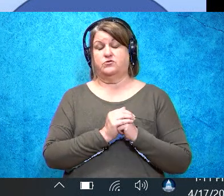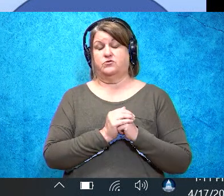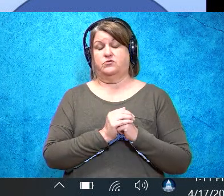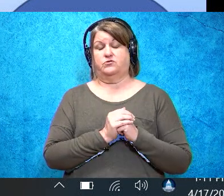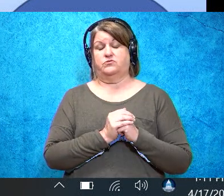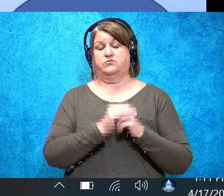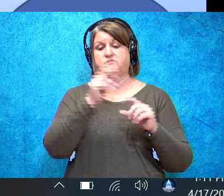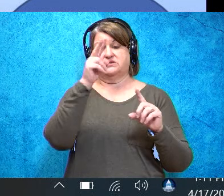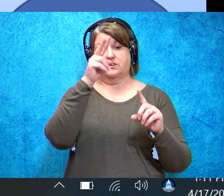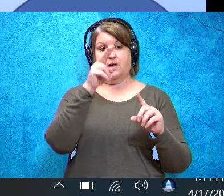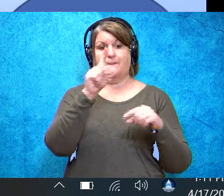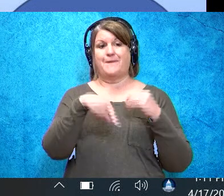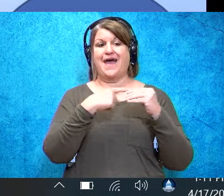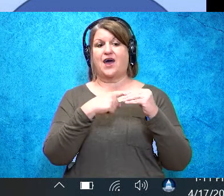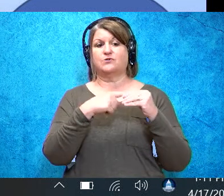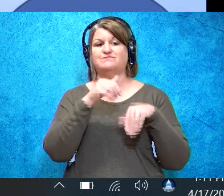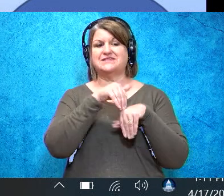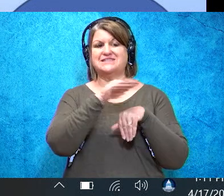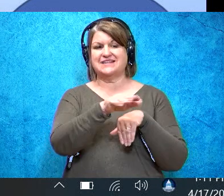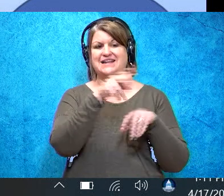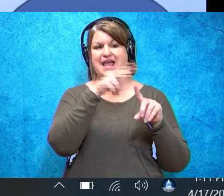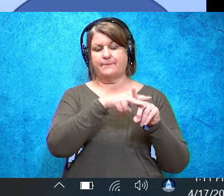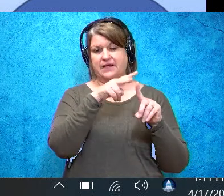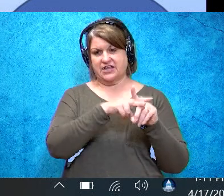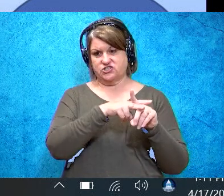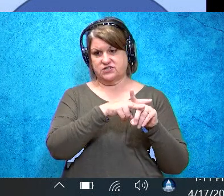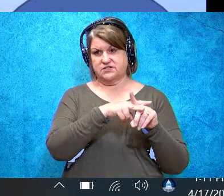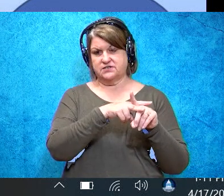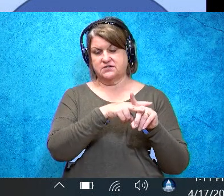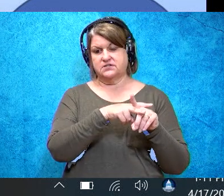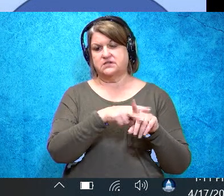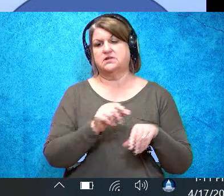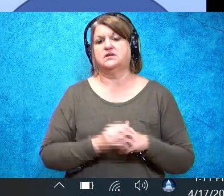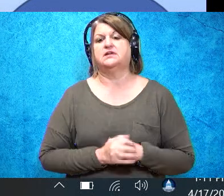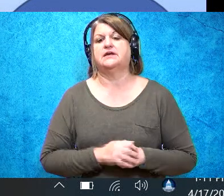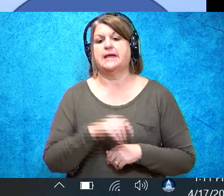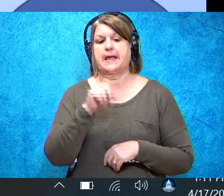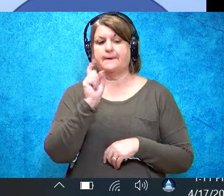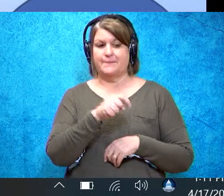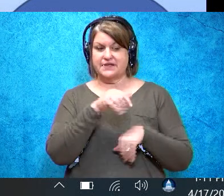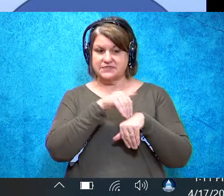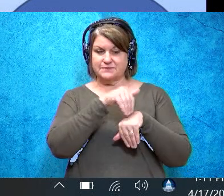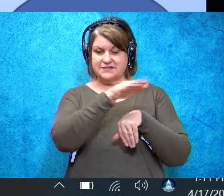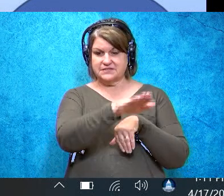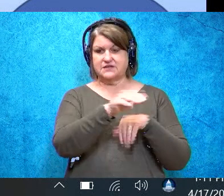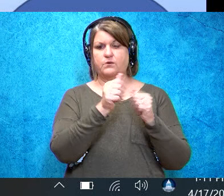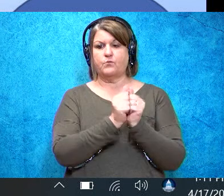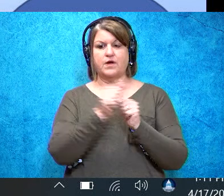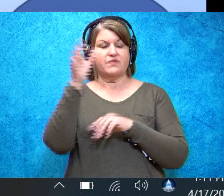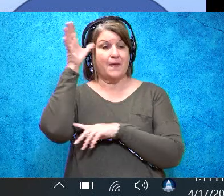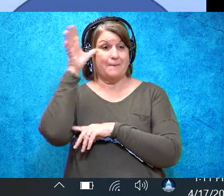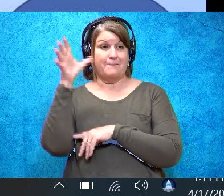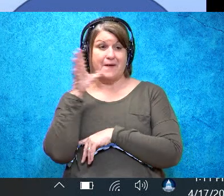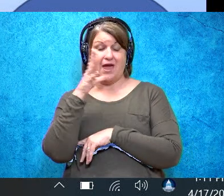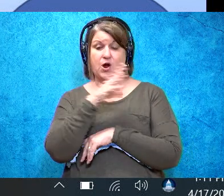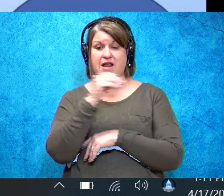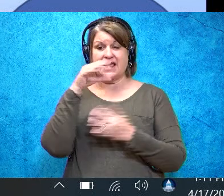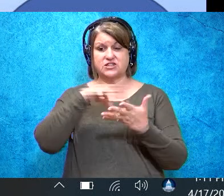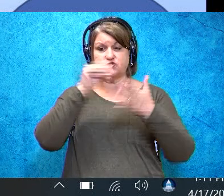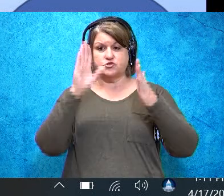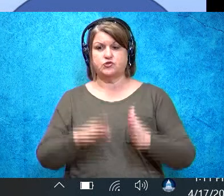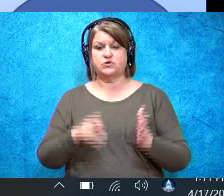application. This application must be submitted with a parent and student signature.